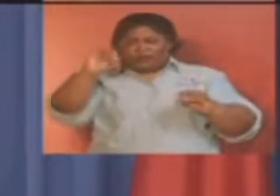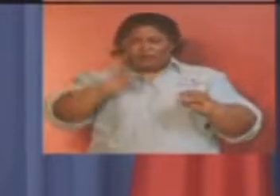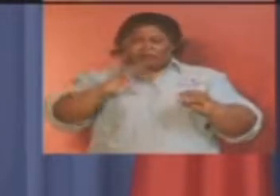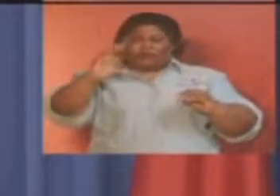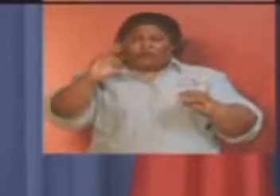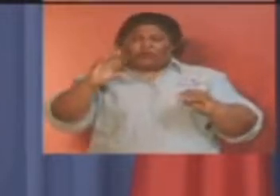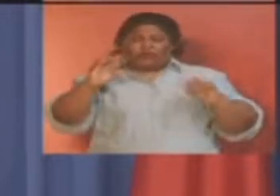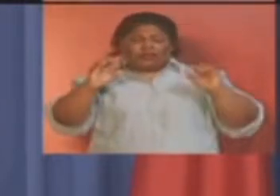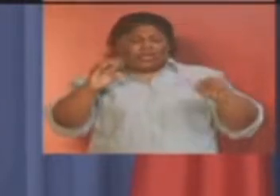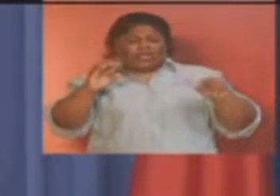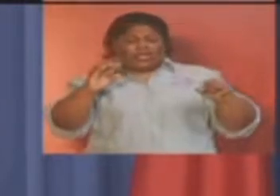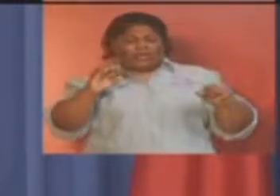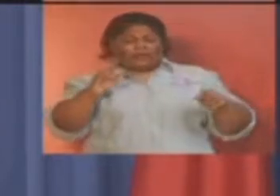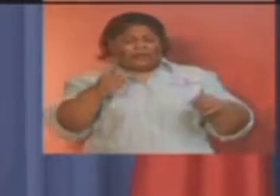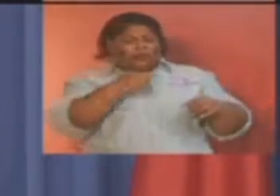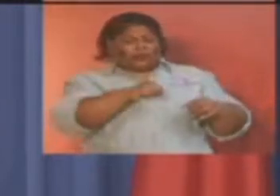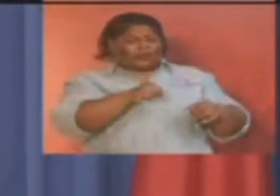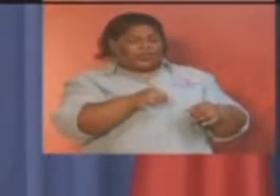help.